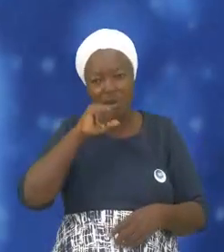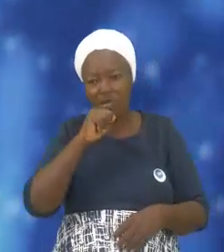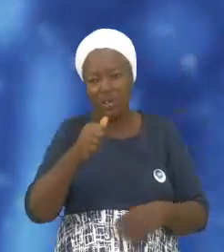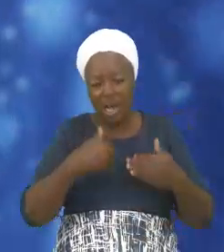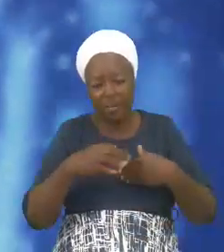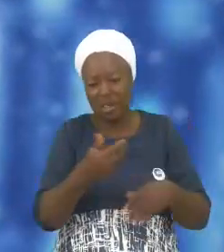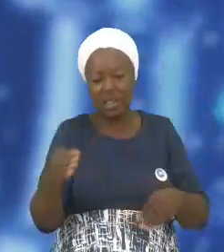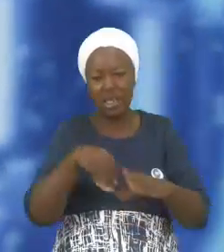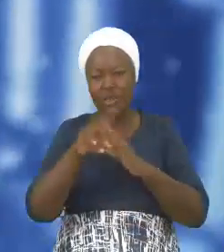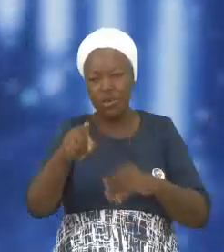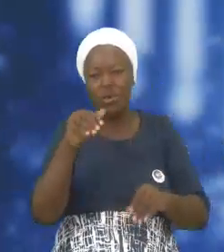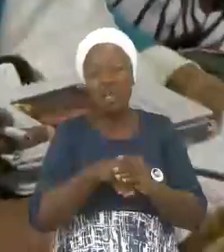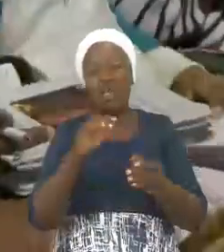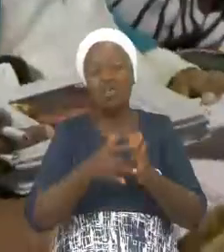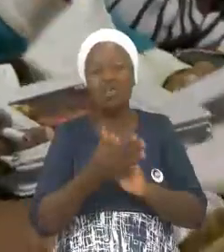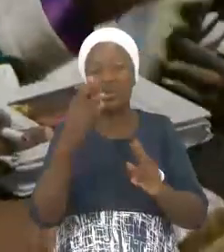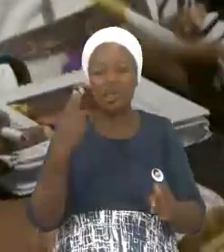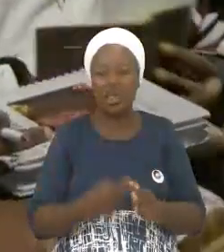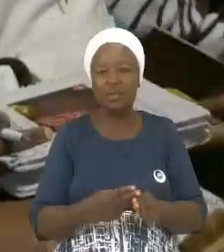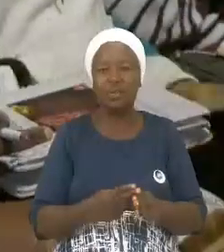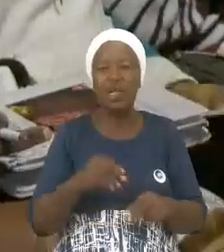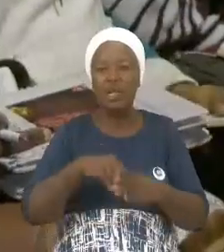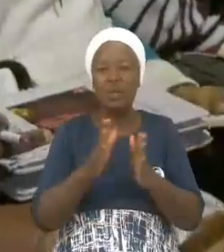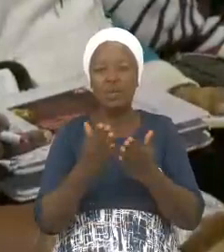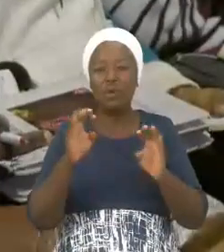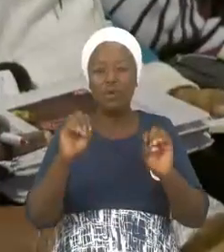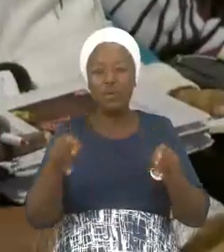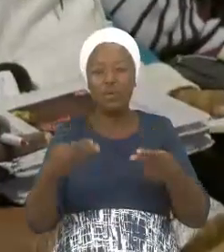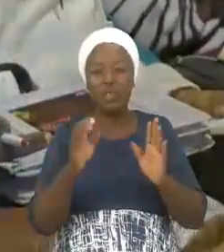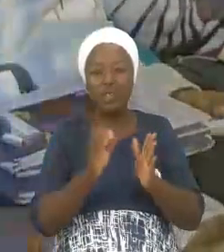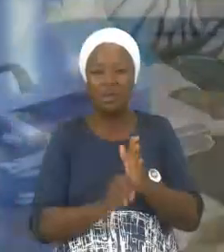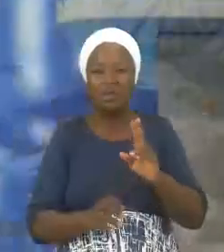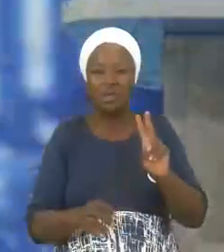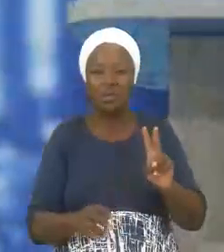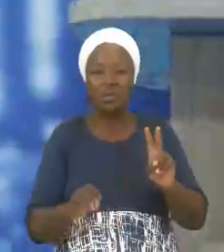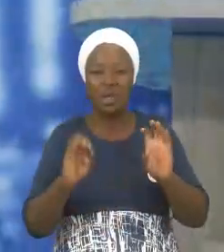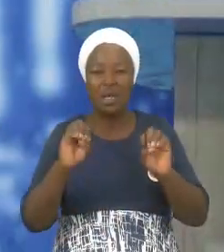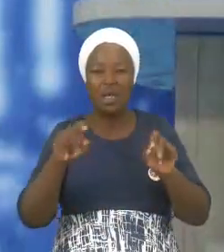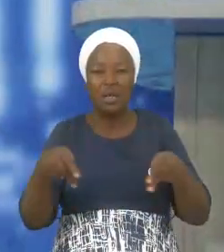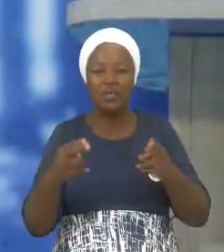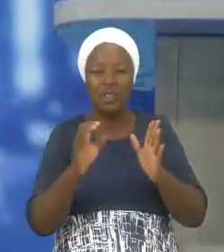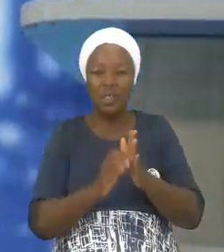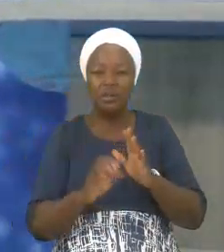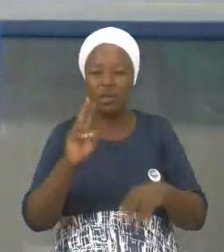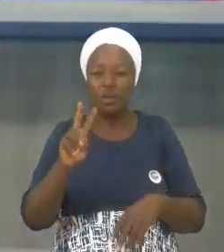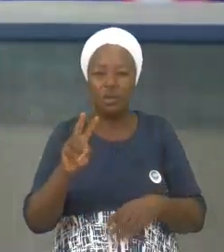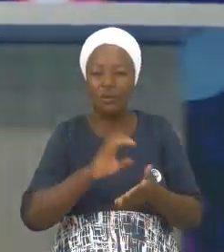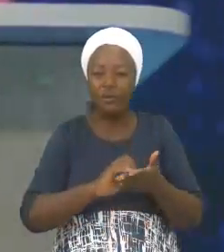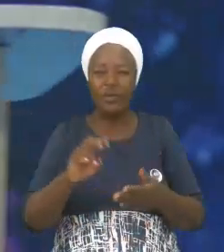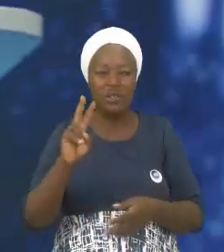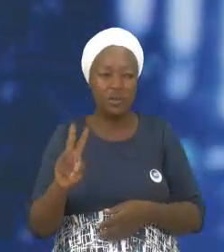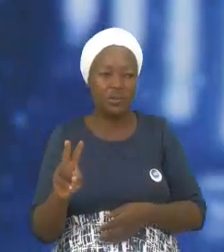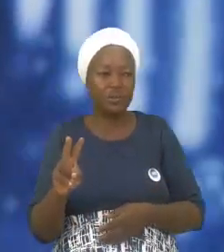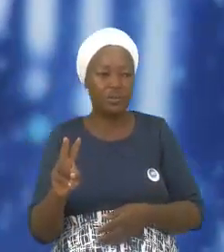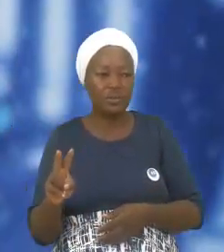you, in Jesus' name. Look at Ephesians chapter 2. Ephesians chapter 2, I'm reading there from verse 2. It